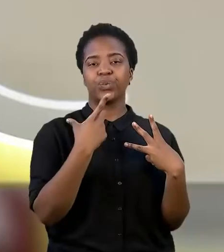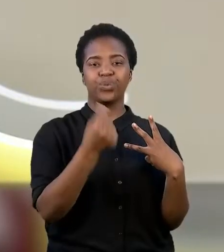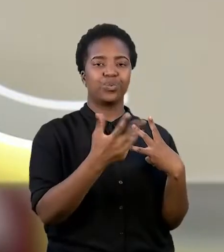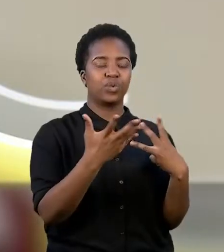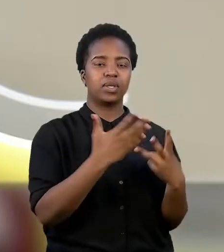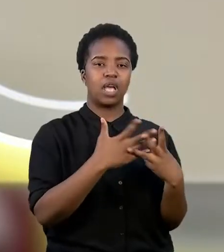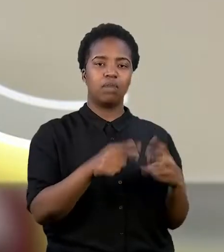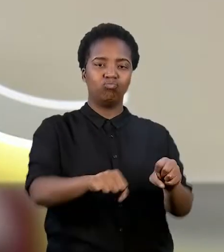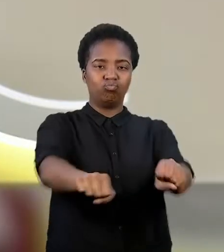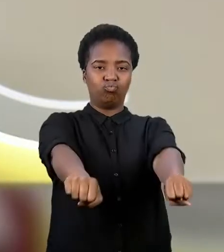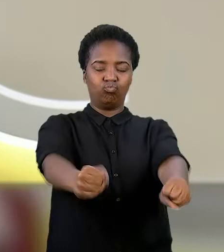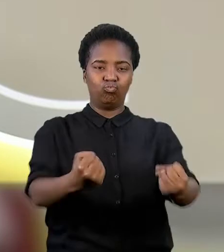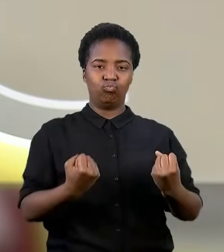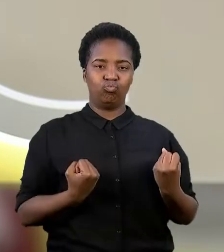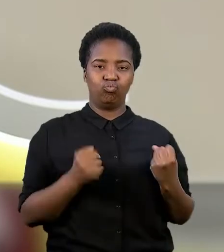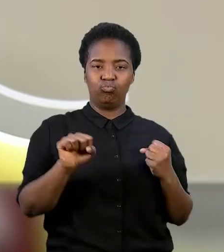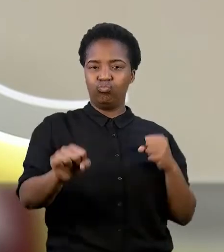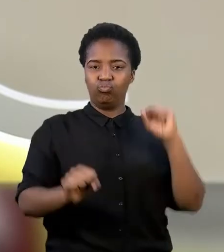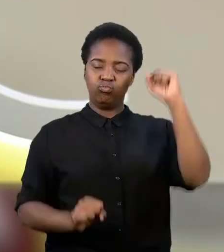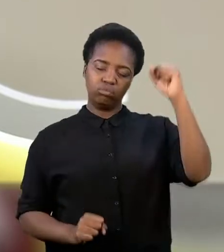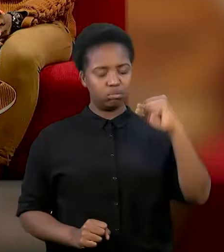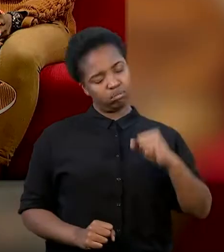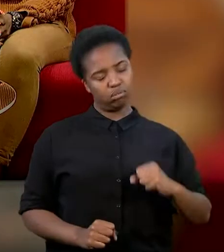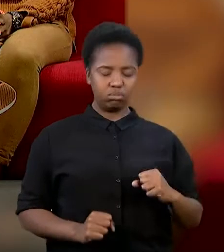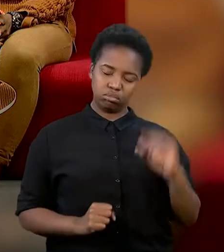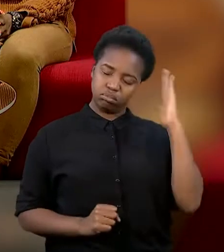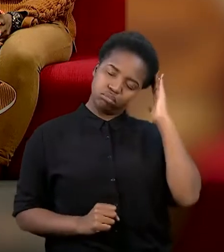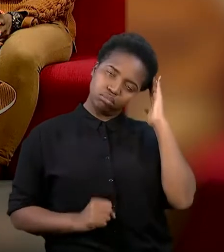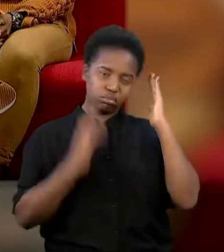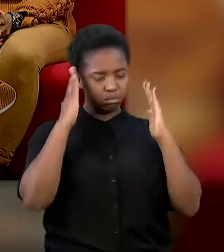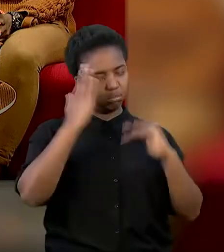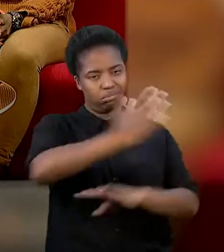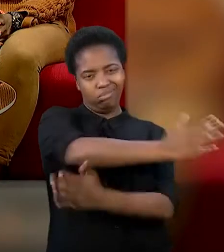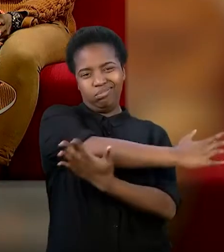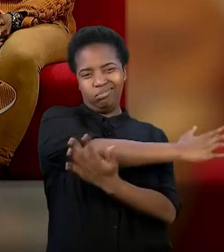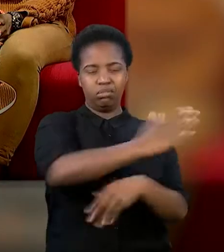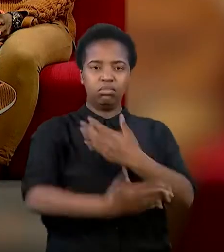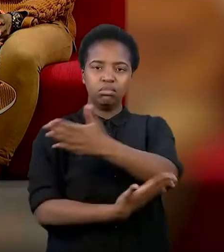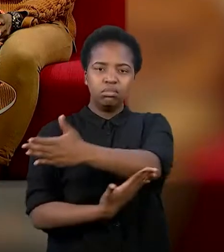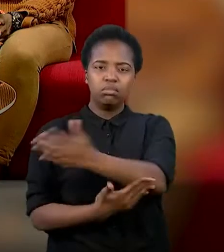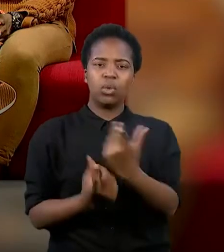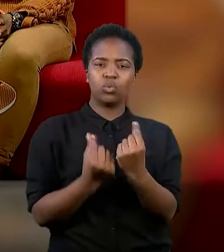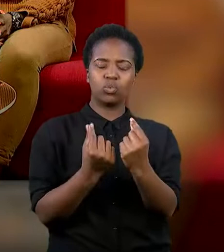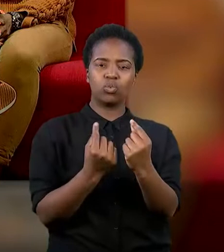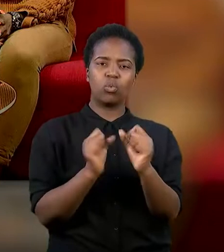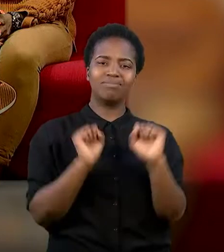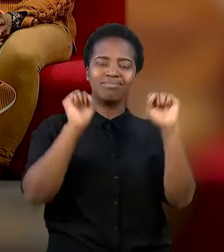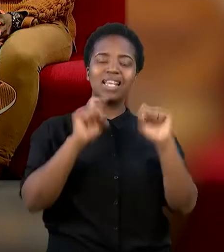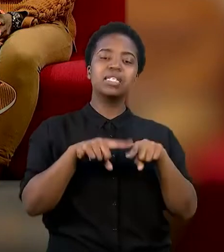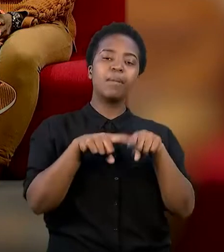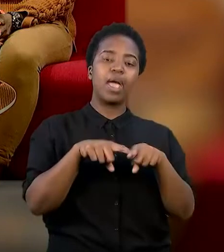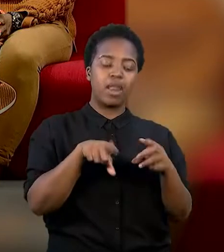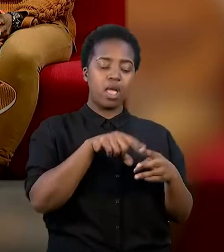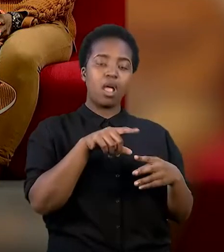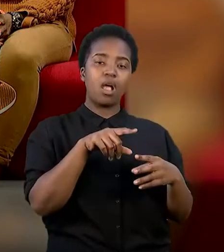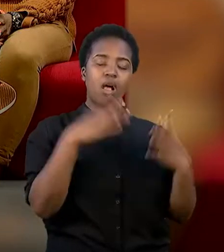some form of stretching and flexibility, just moving your neck, trying to move your arms as much as you can and your hands,